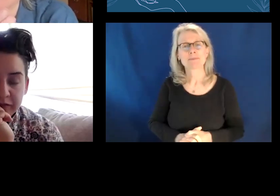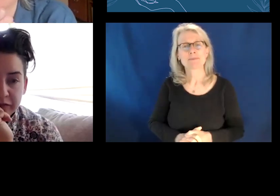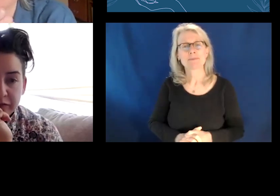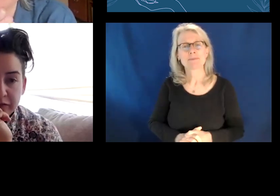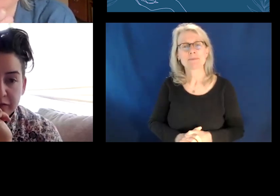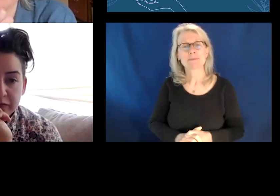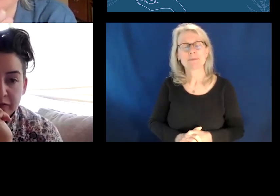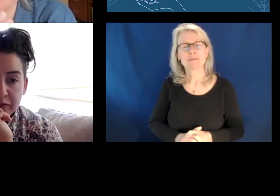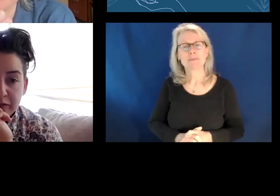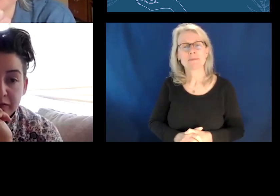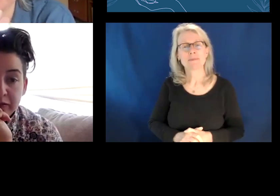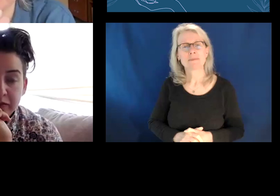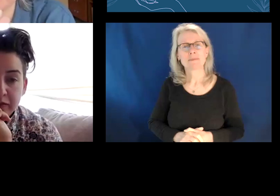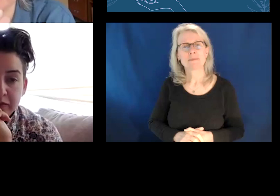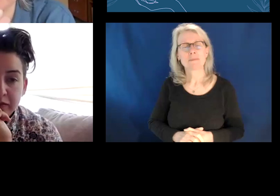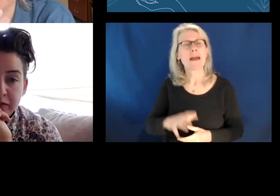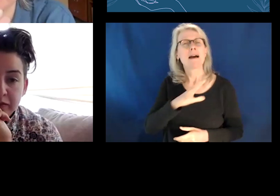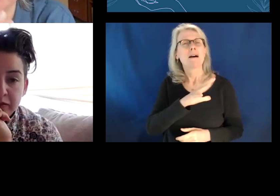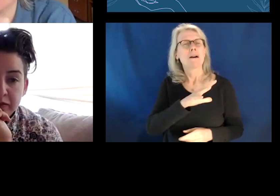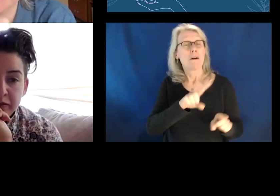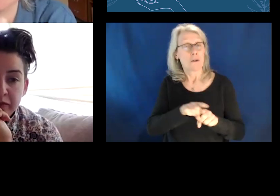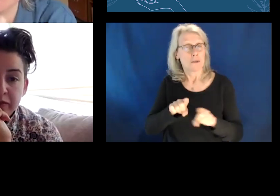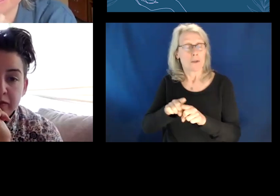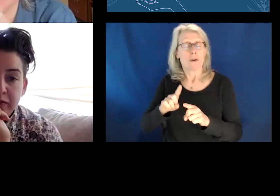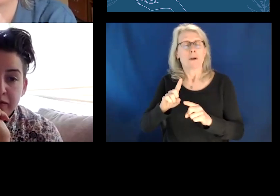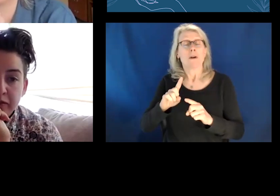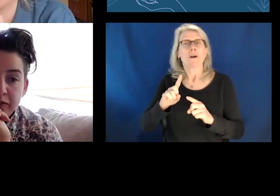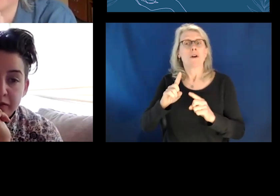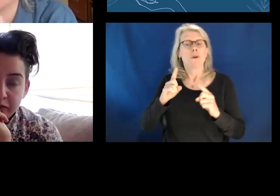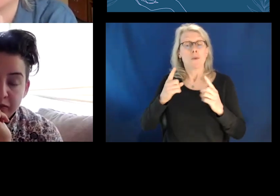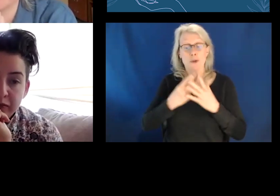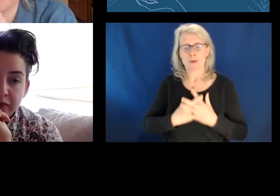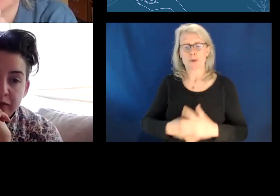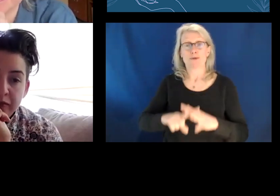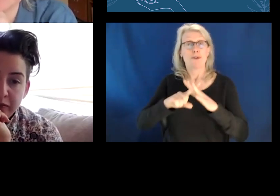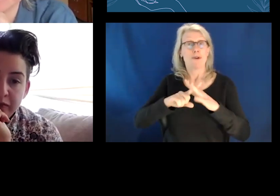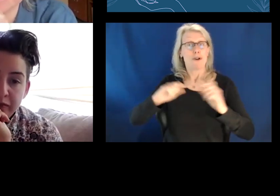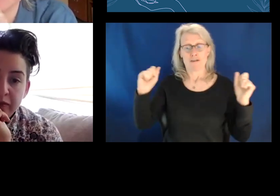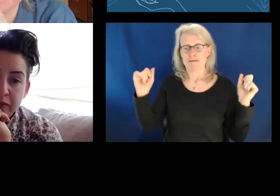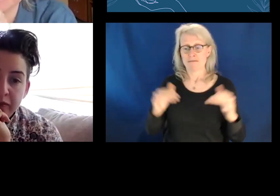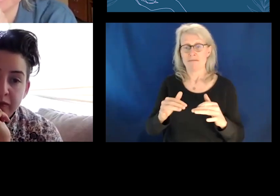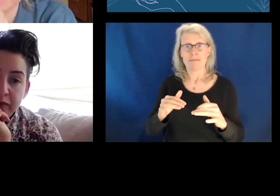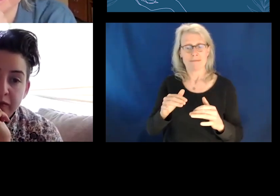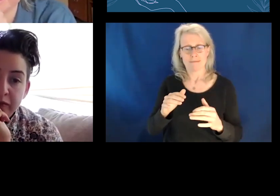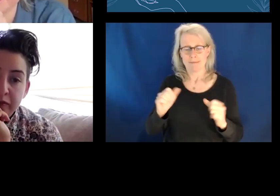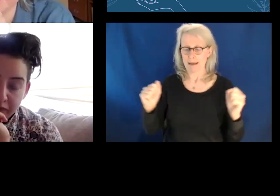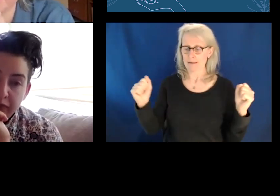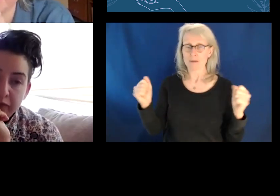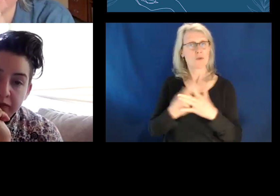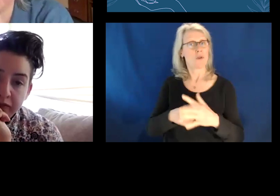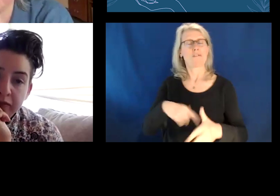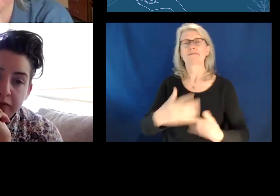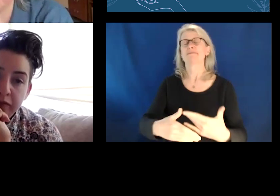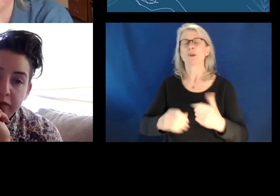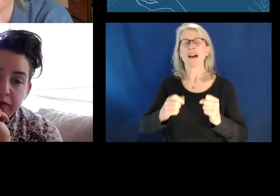I really love arrival practices and departure practices in a space and with